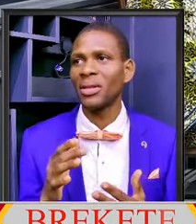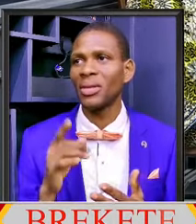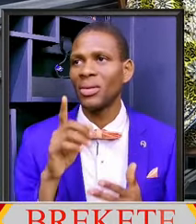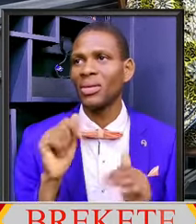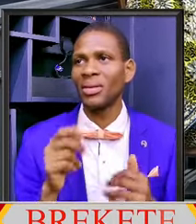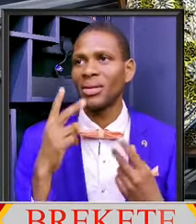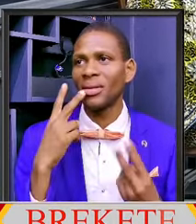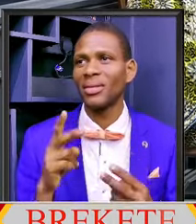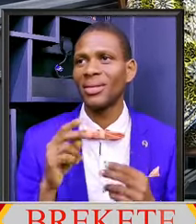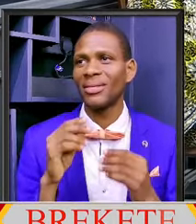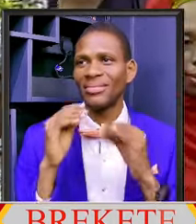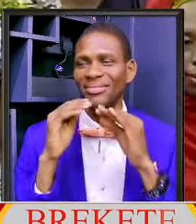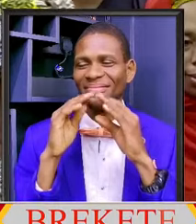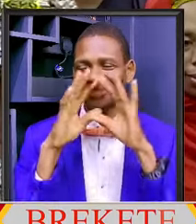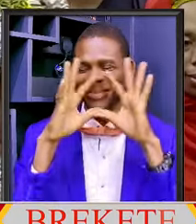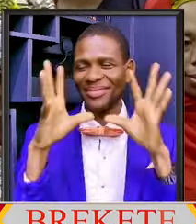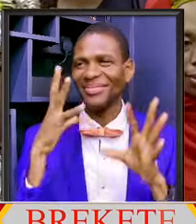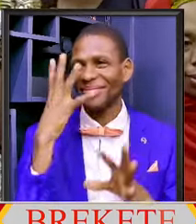You can see brightness